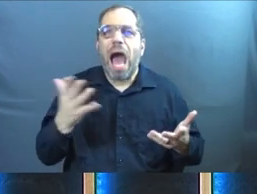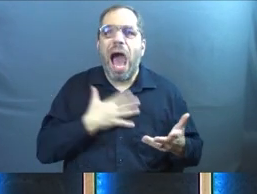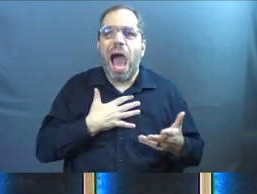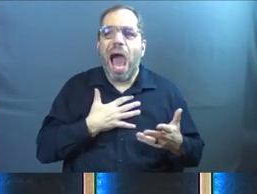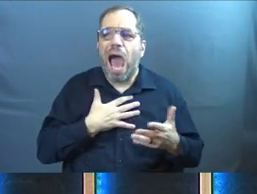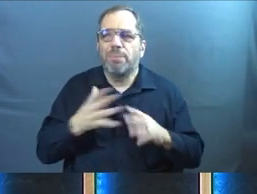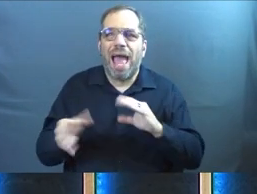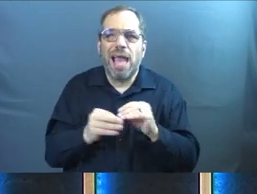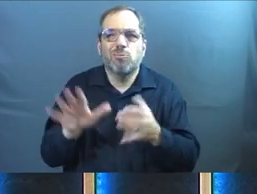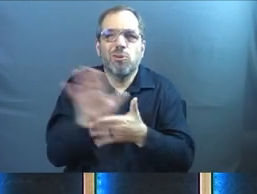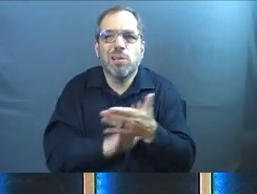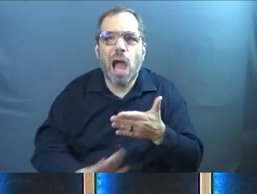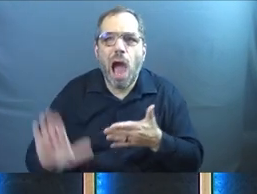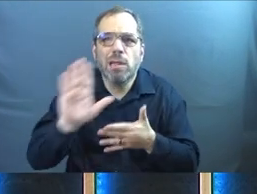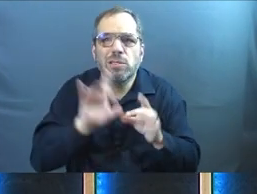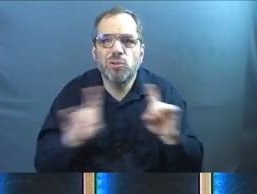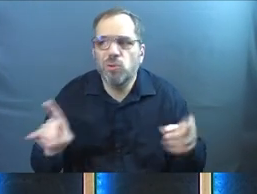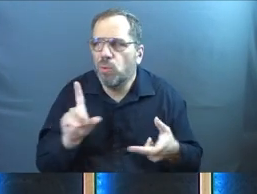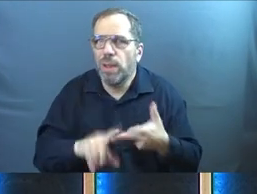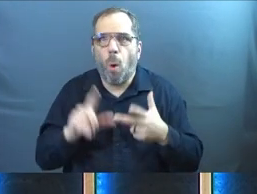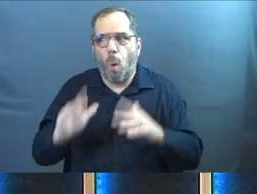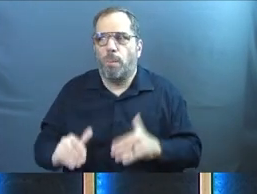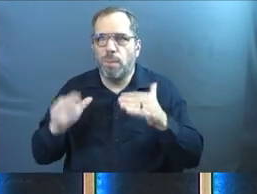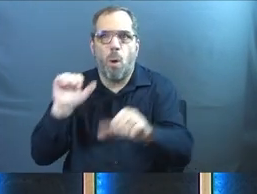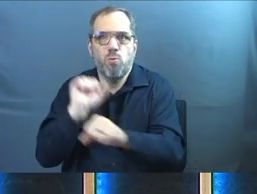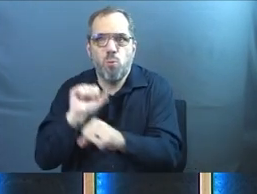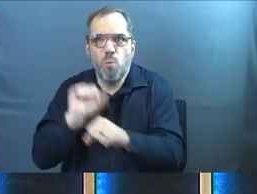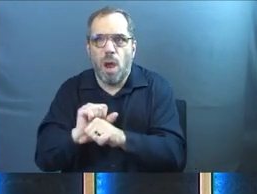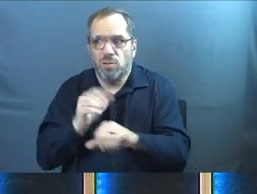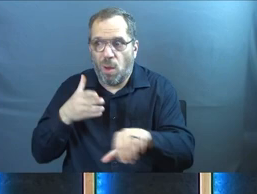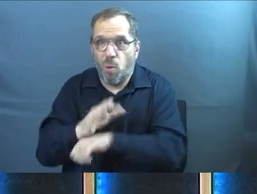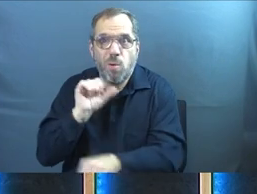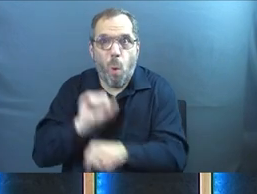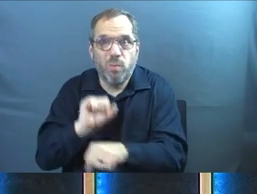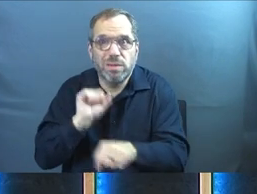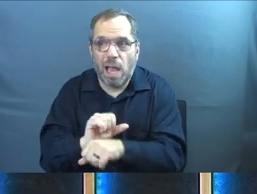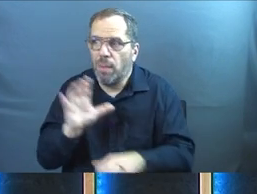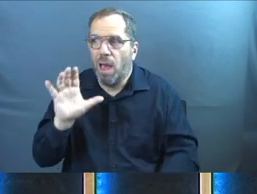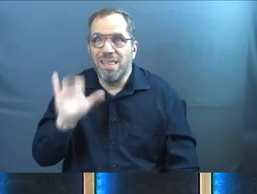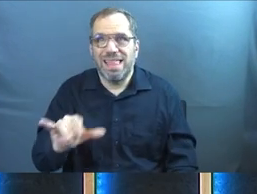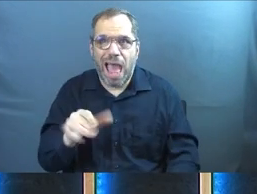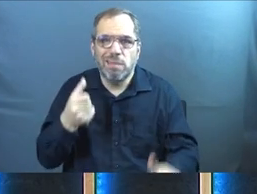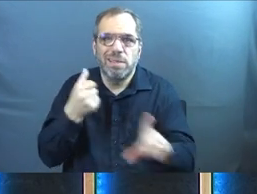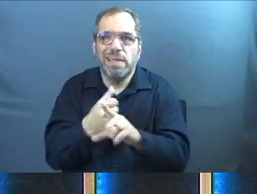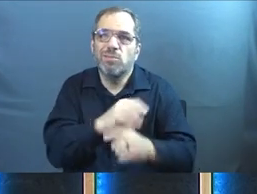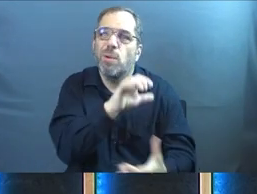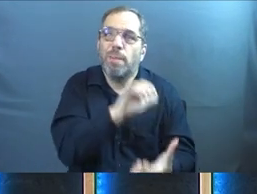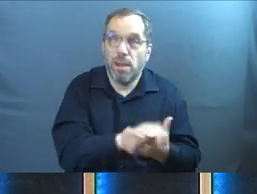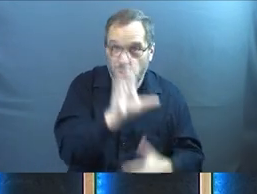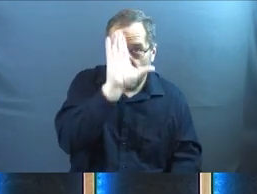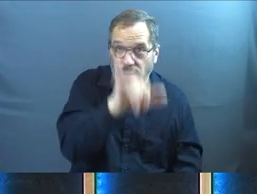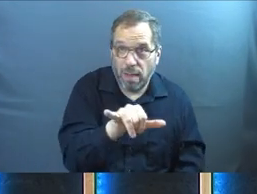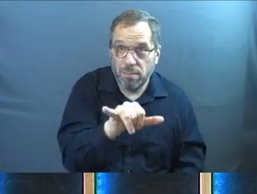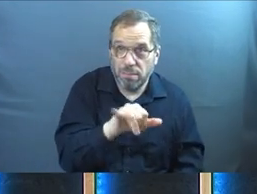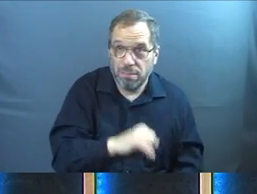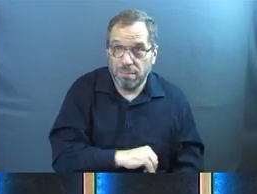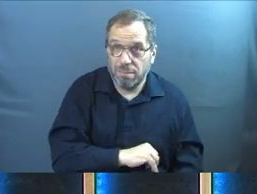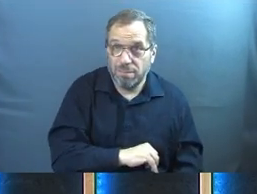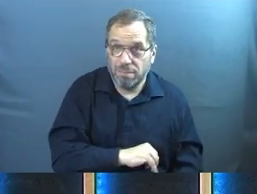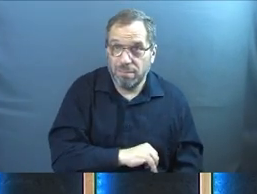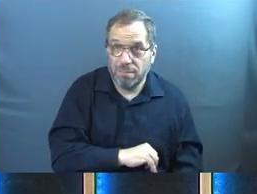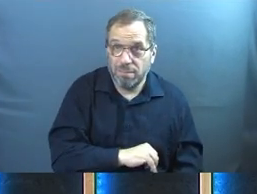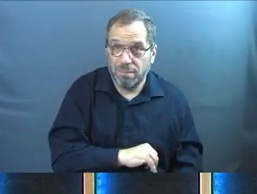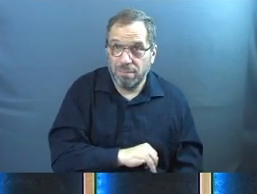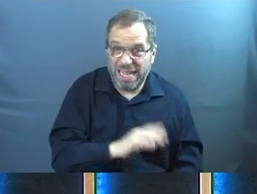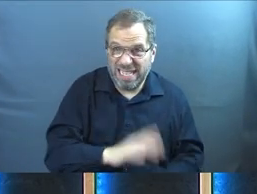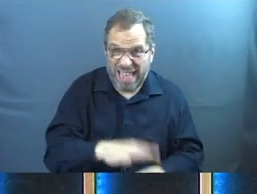for that extra degree or I'm trying to get the next promotion and I'm working all this overtime for it. That impacts your marriage. Is that